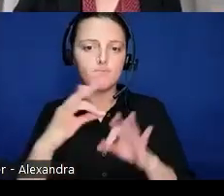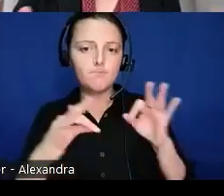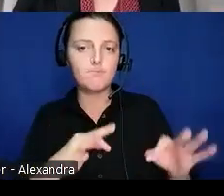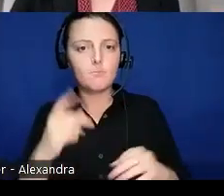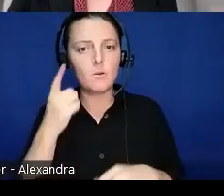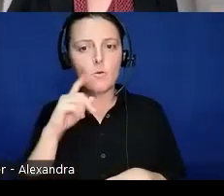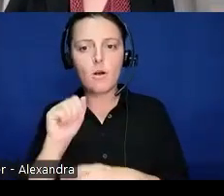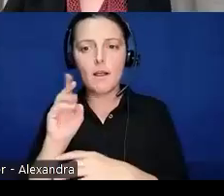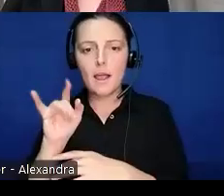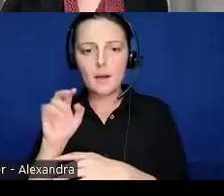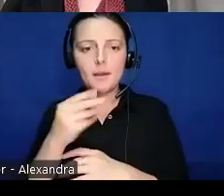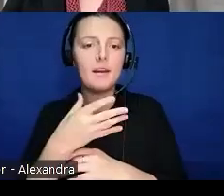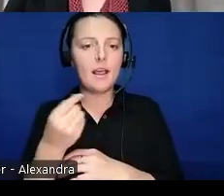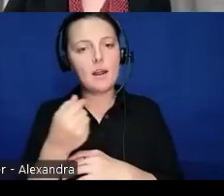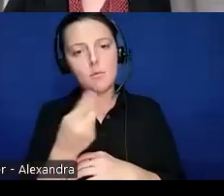program being founded.